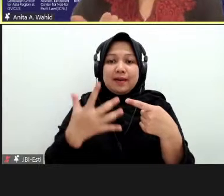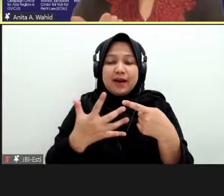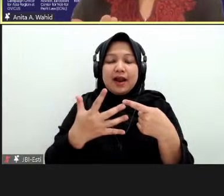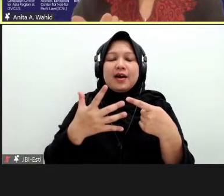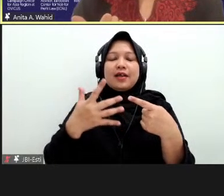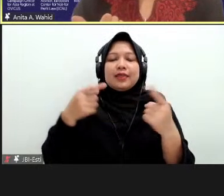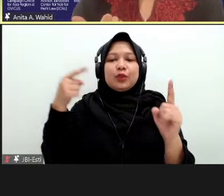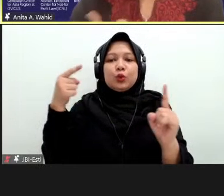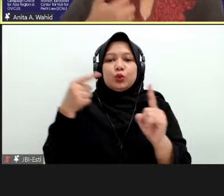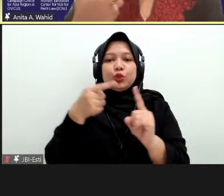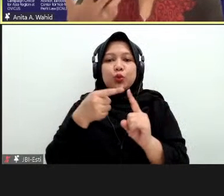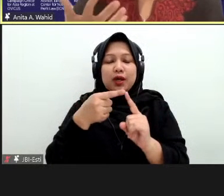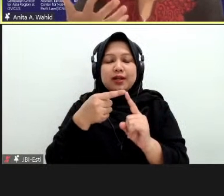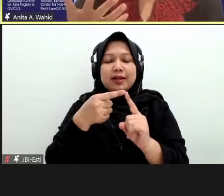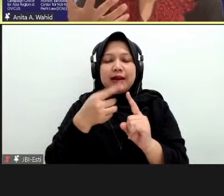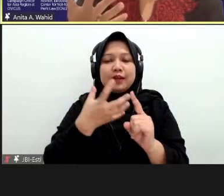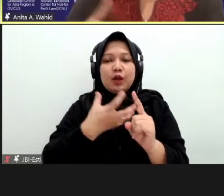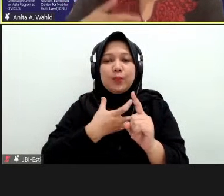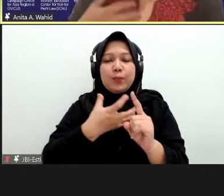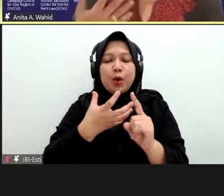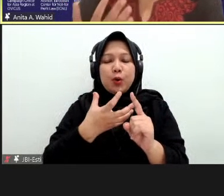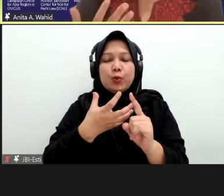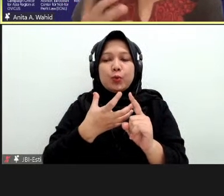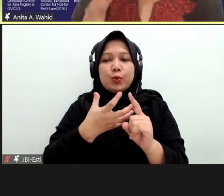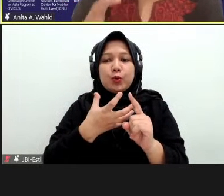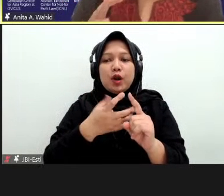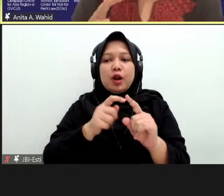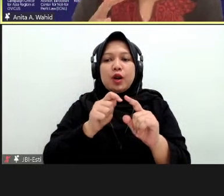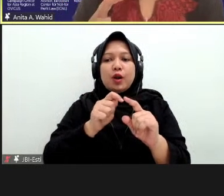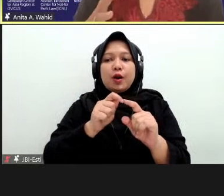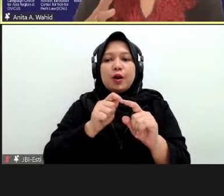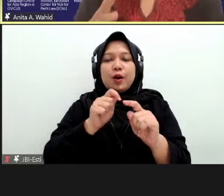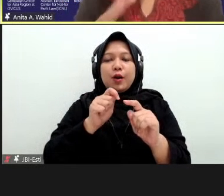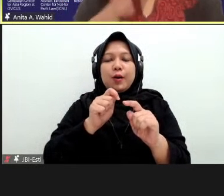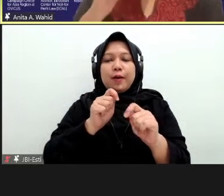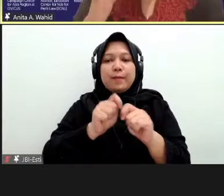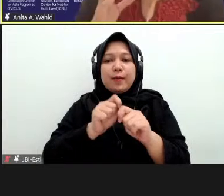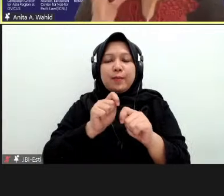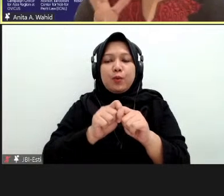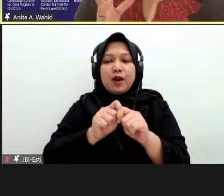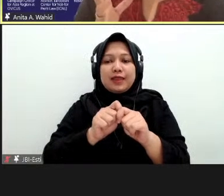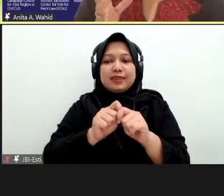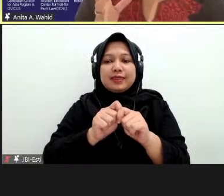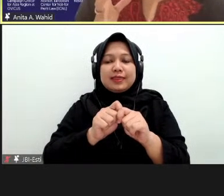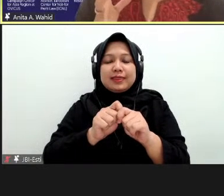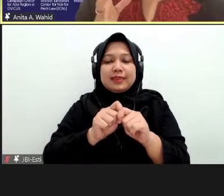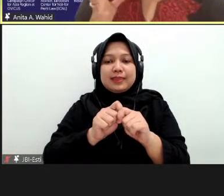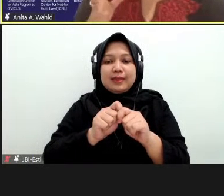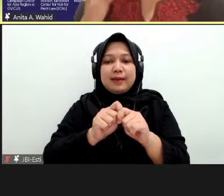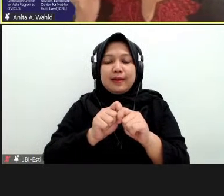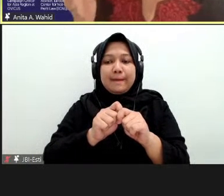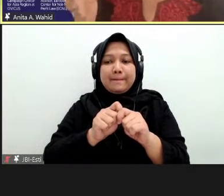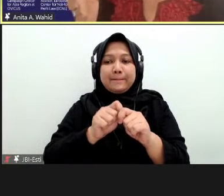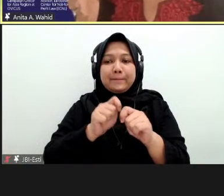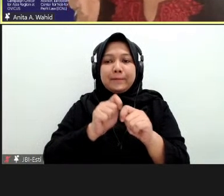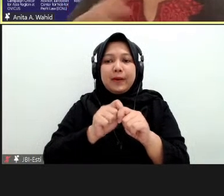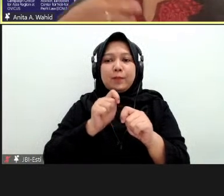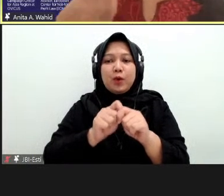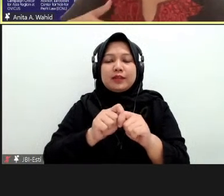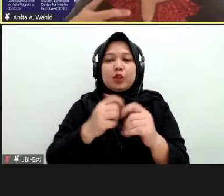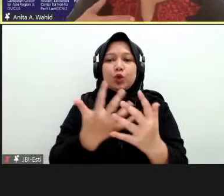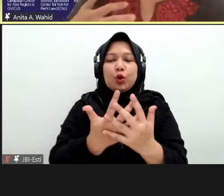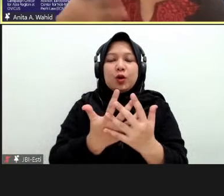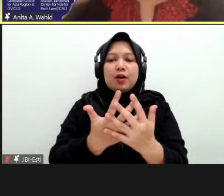agenda. The first is exactly to create or, or changing within